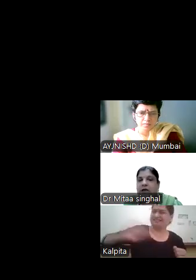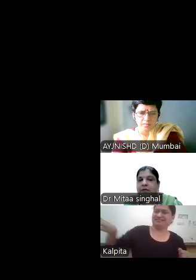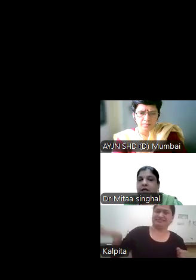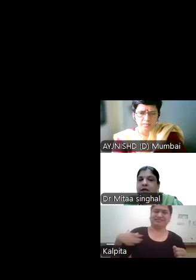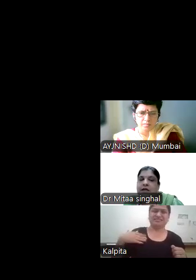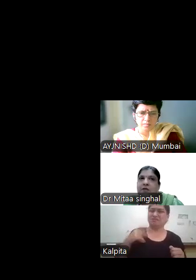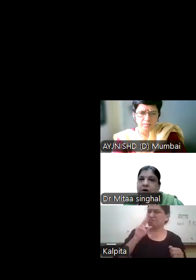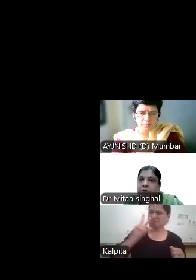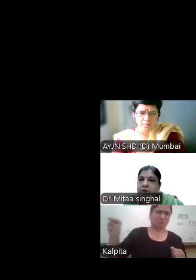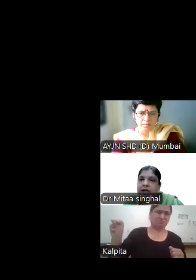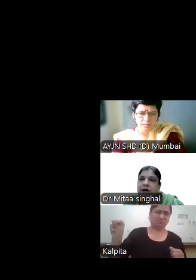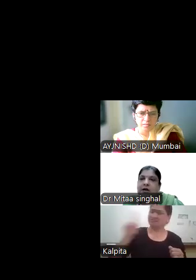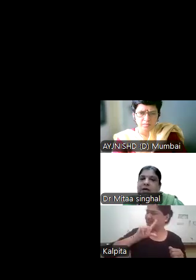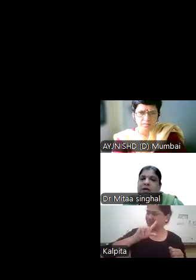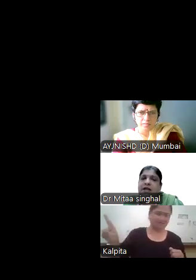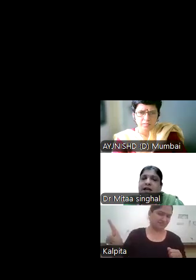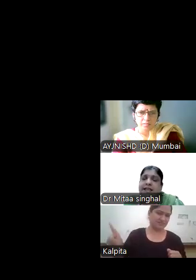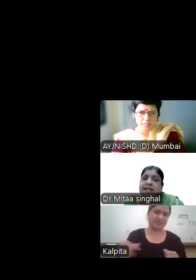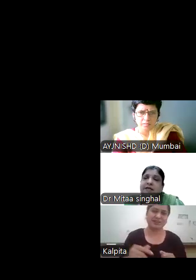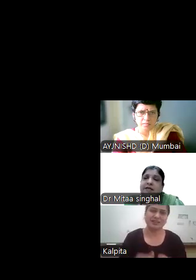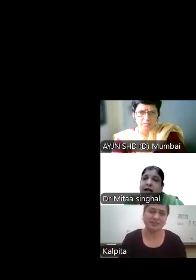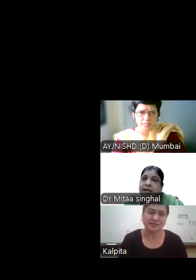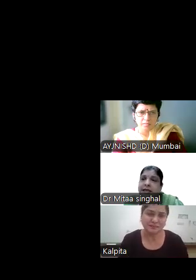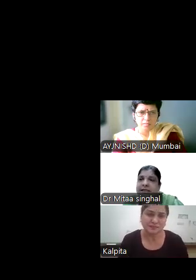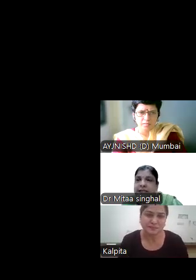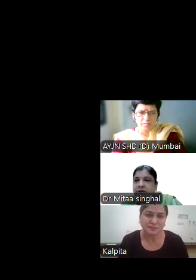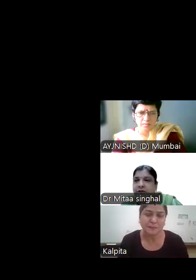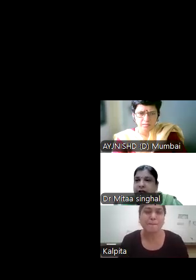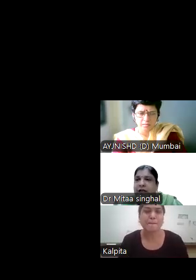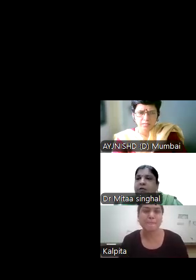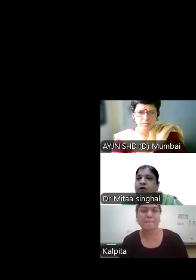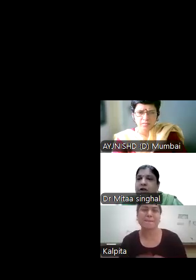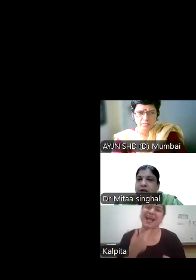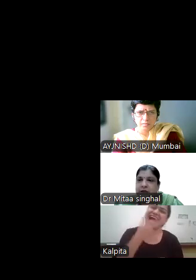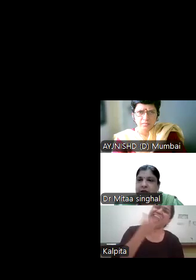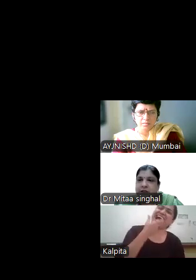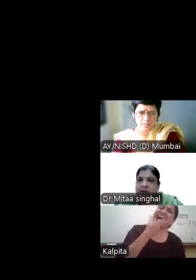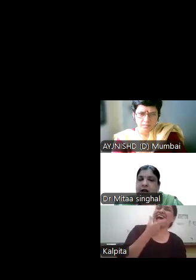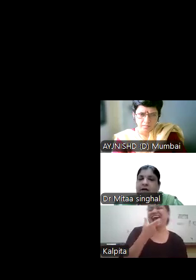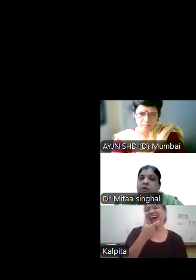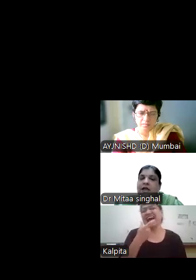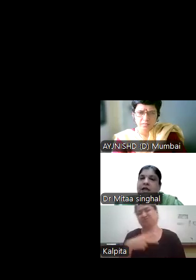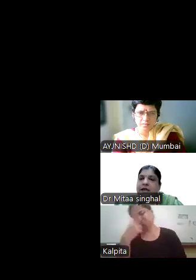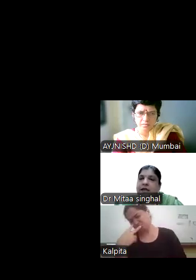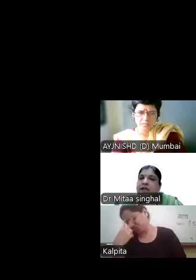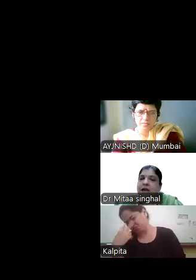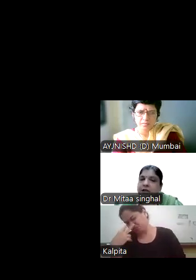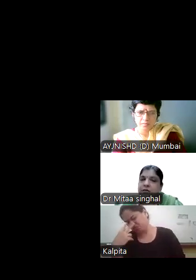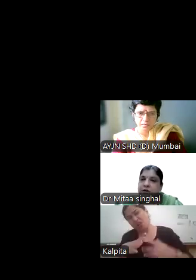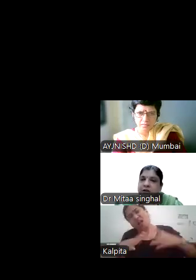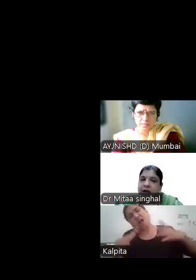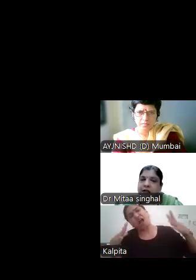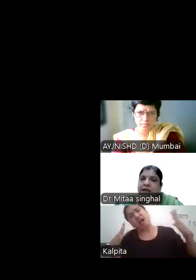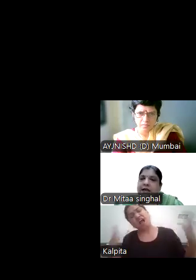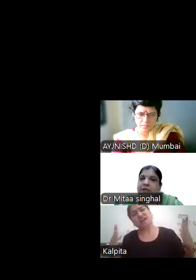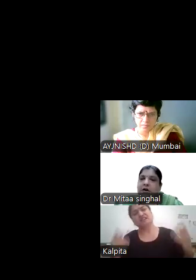do something, he doesn't want to do it. Or there may be excessive crying, excessive laughing, emotional disturbances, which may create a challenge for